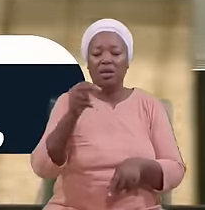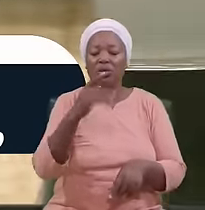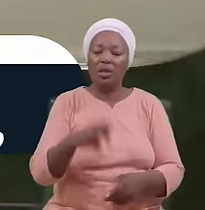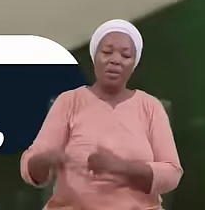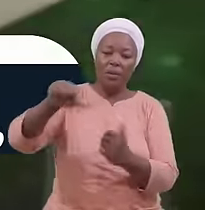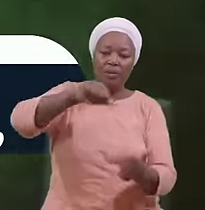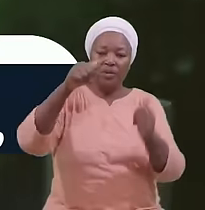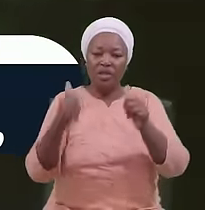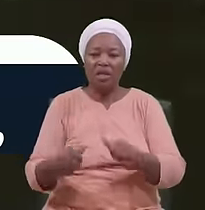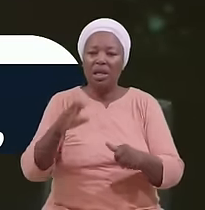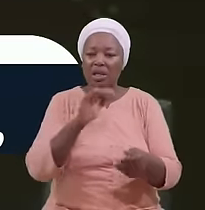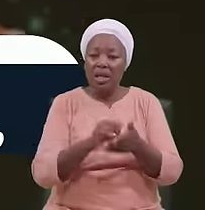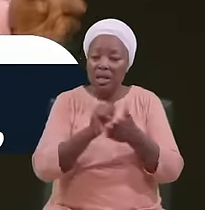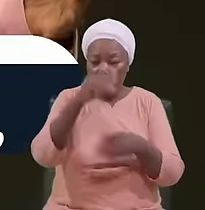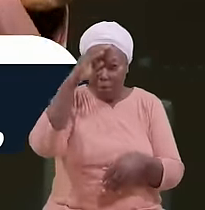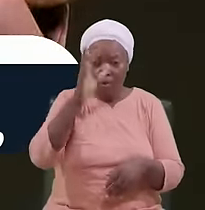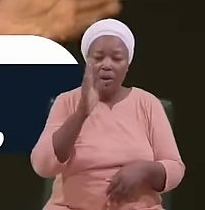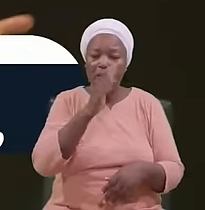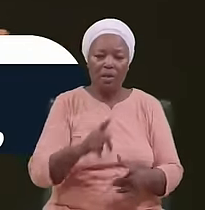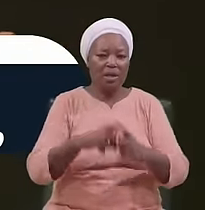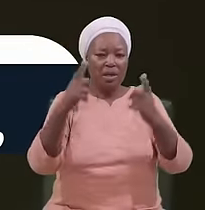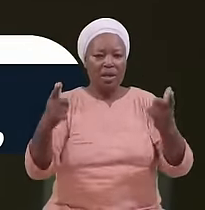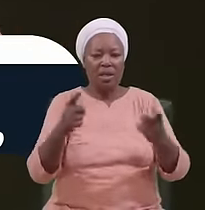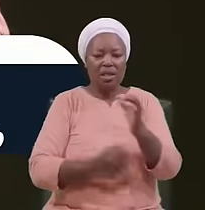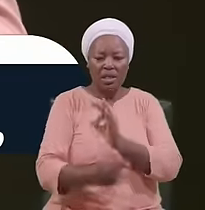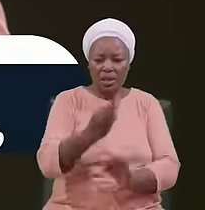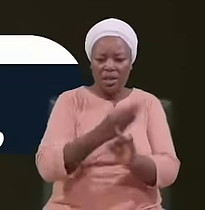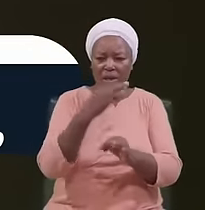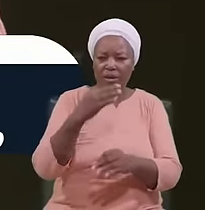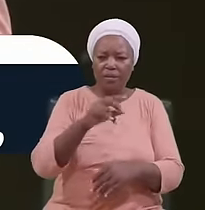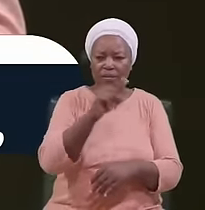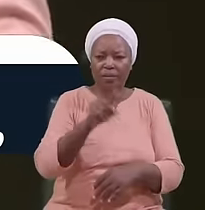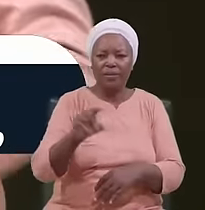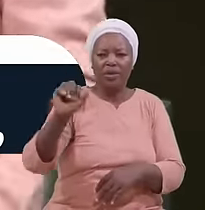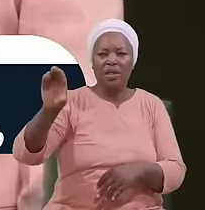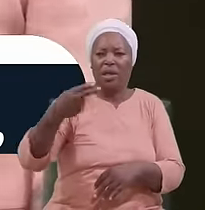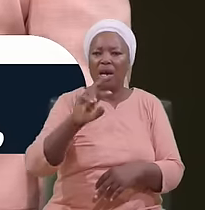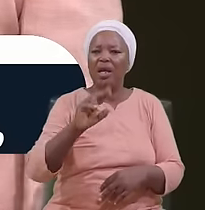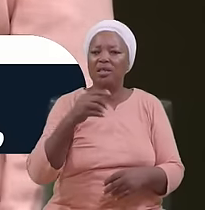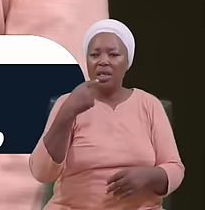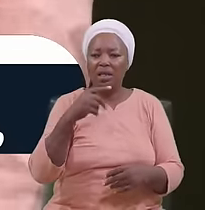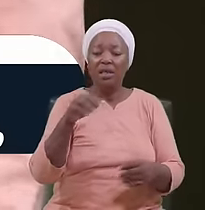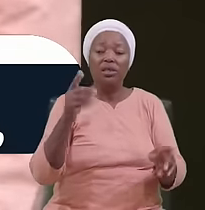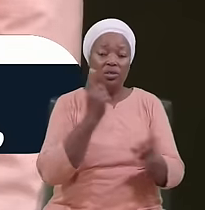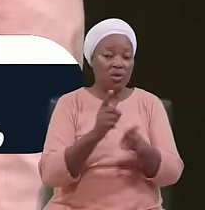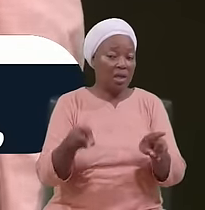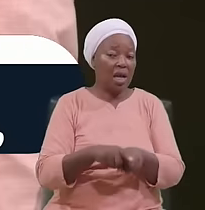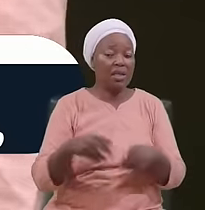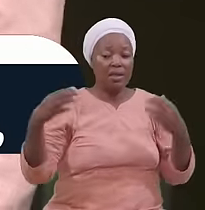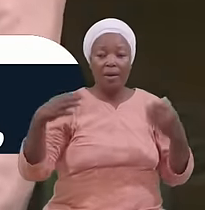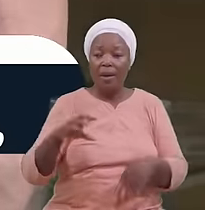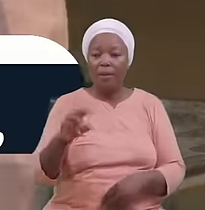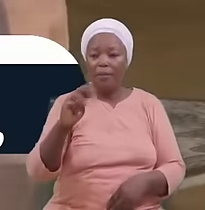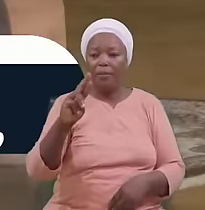great. Instead of Zechariah saying, like Mary said, be it unto